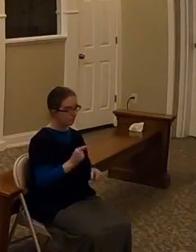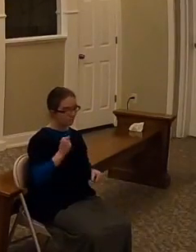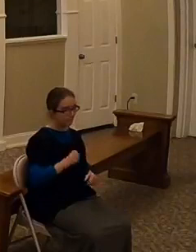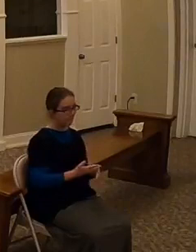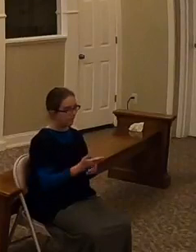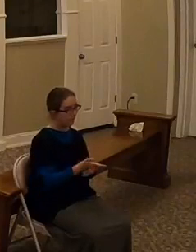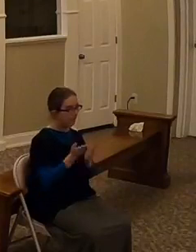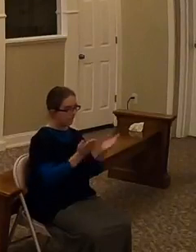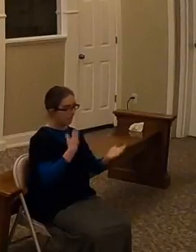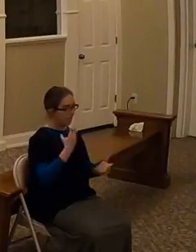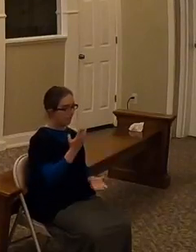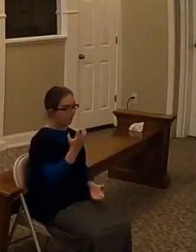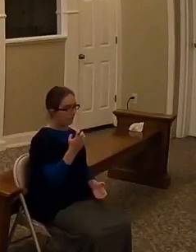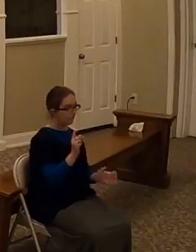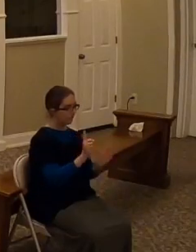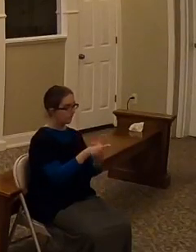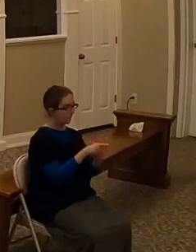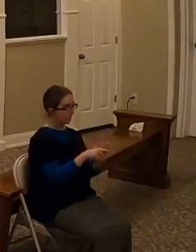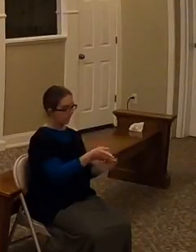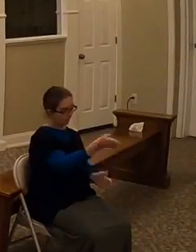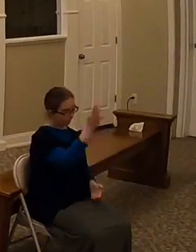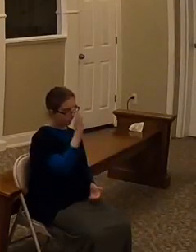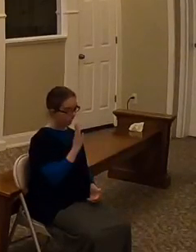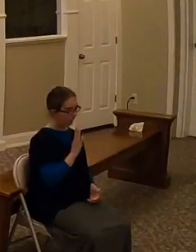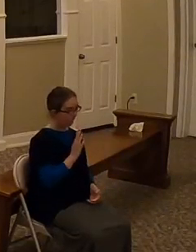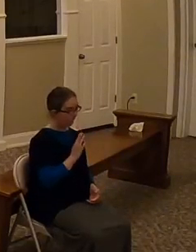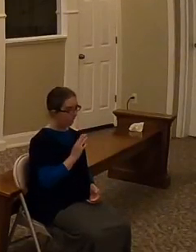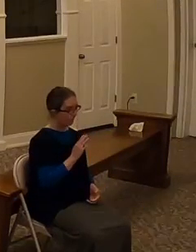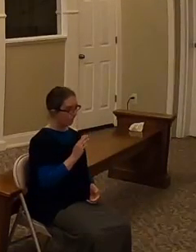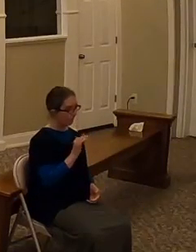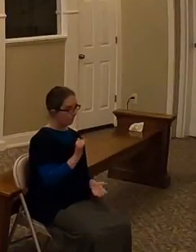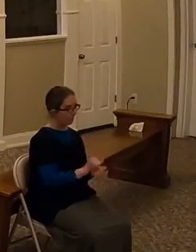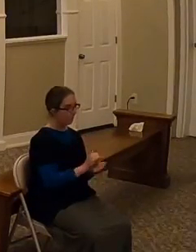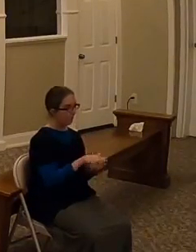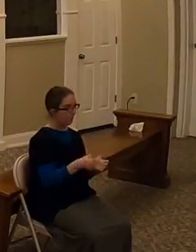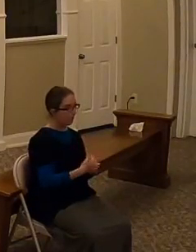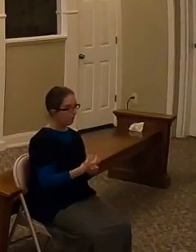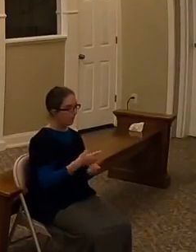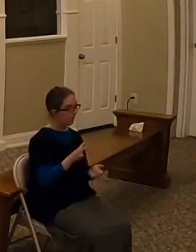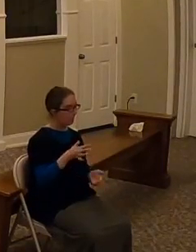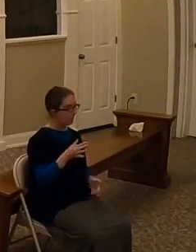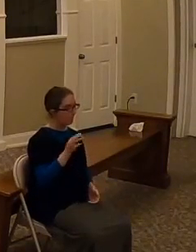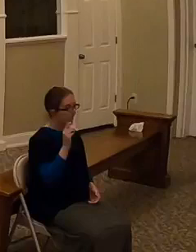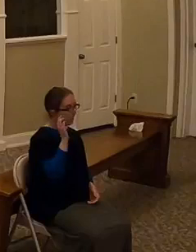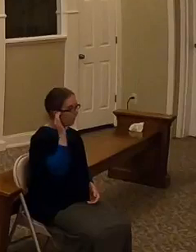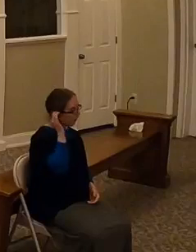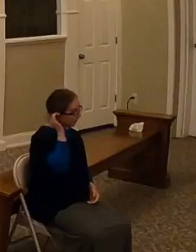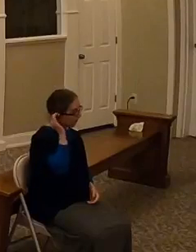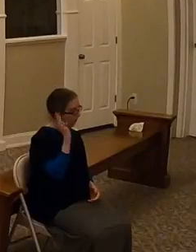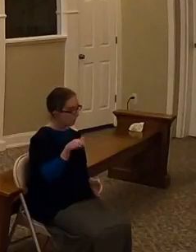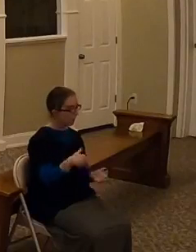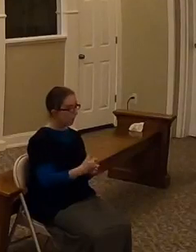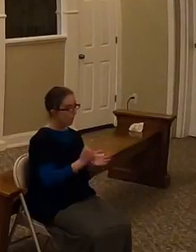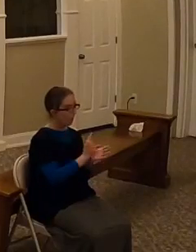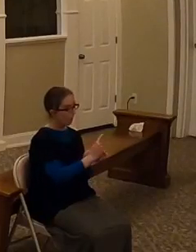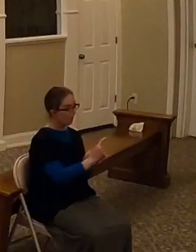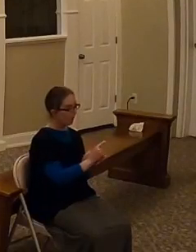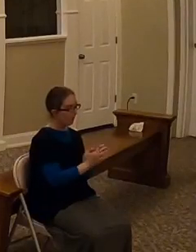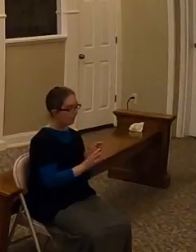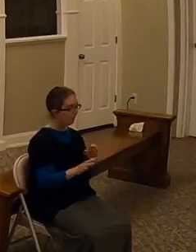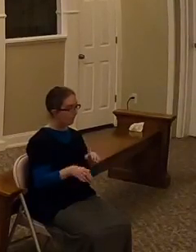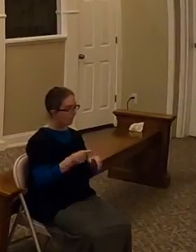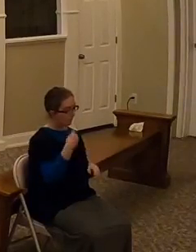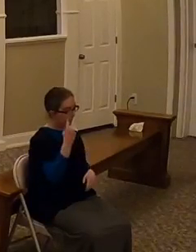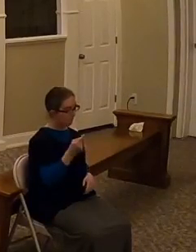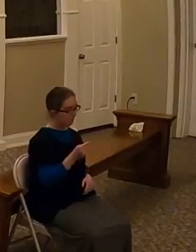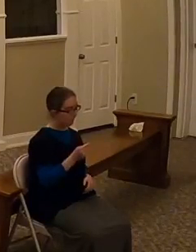and give my 15 minutes, you know, to God. You know what? That's all he probably heard from you the whole week. And you probably didn't say